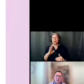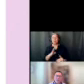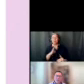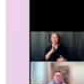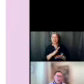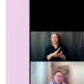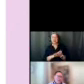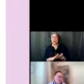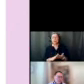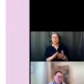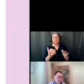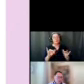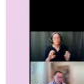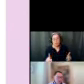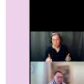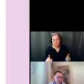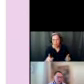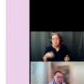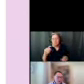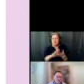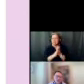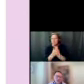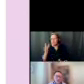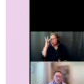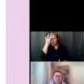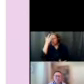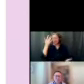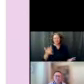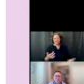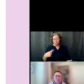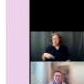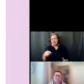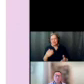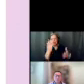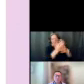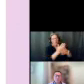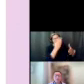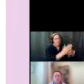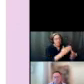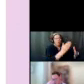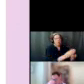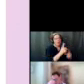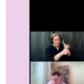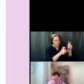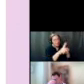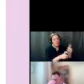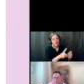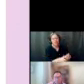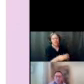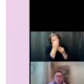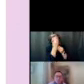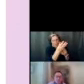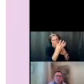nice about it. Again, oftentimes people didn't wish to listen until I